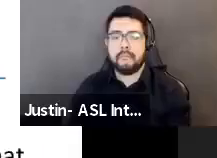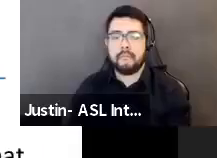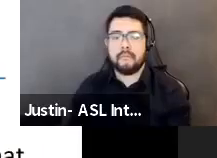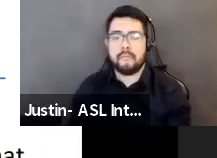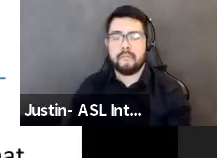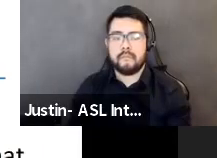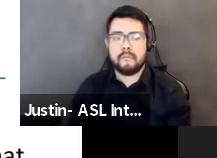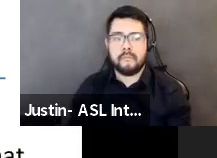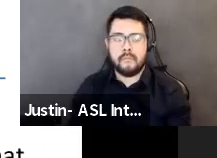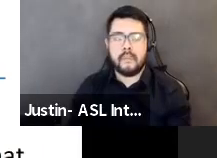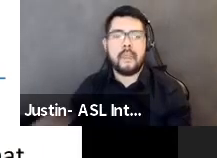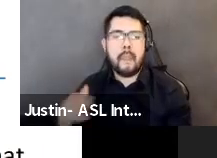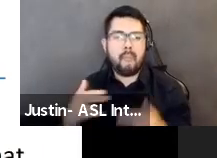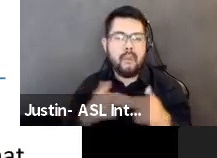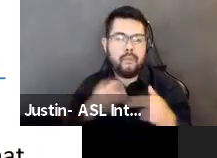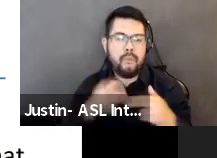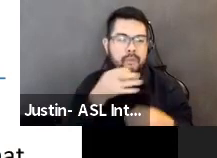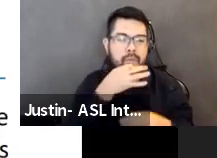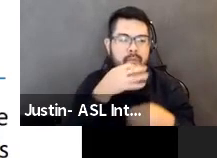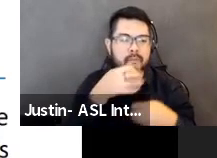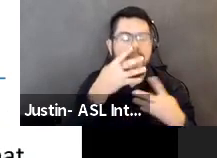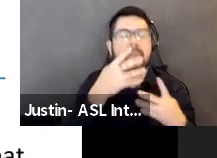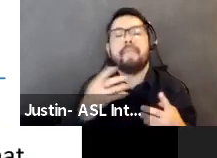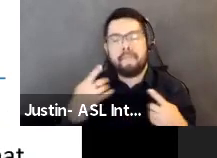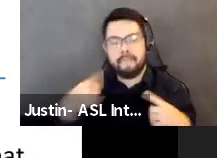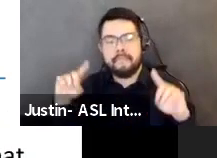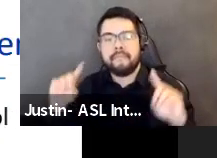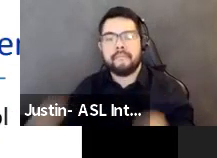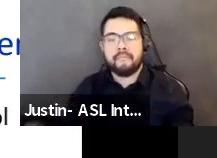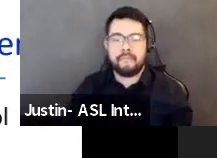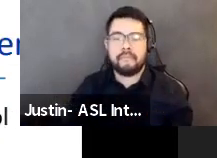we'll get that presentation up shortly there we go